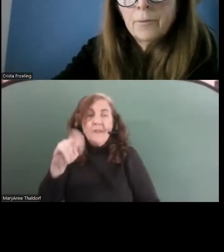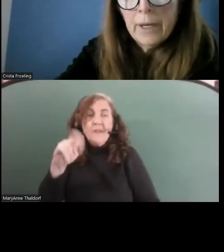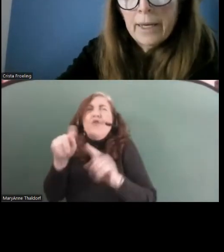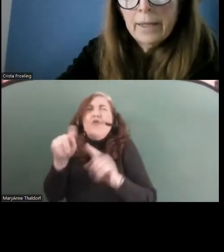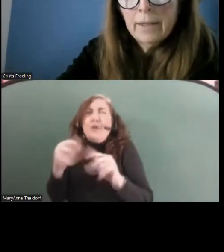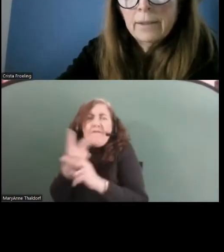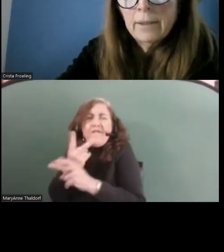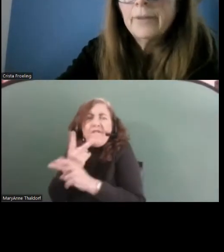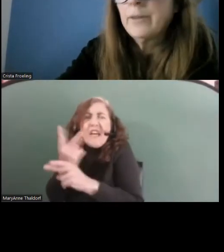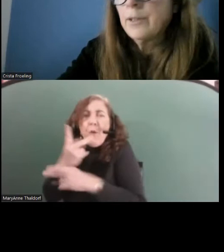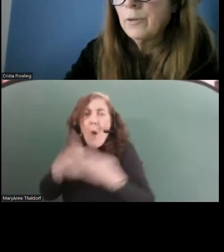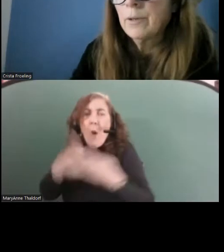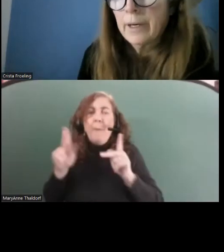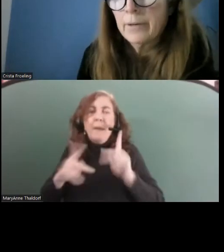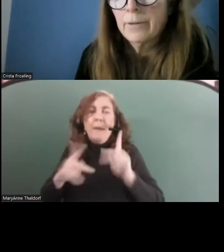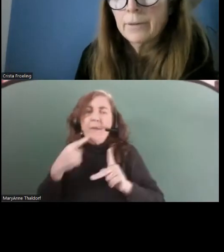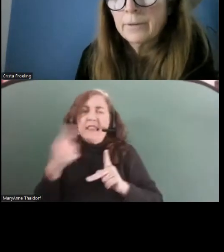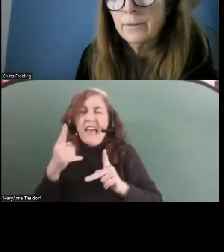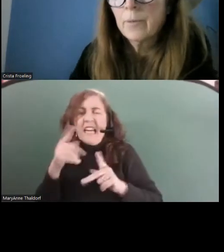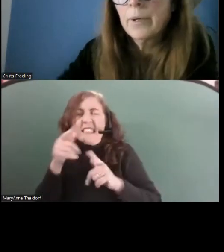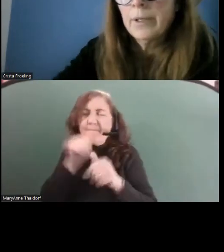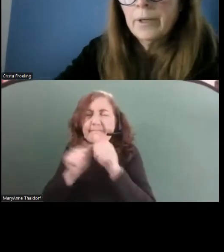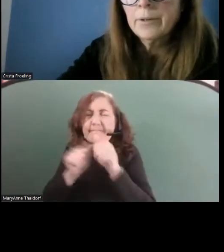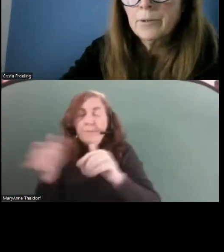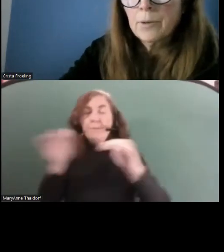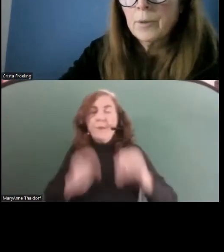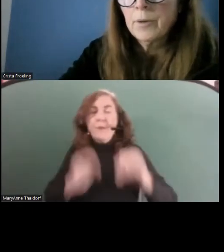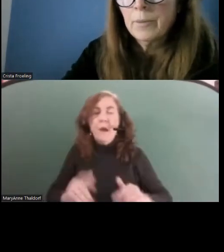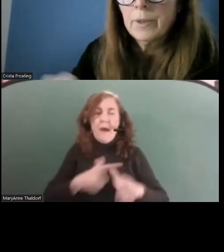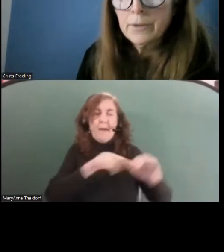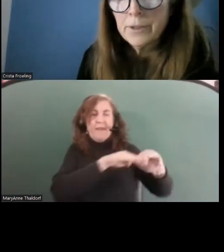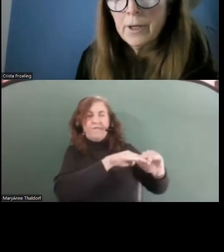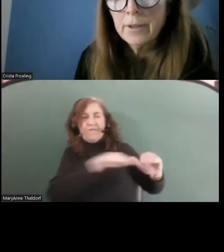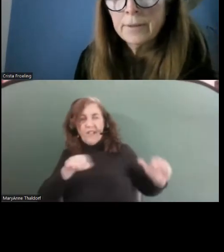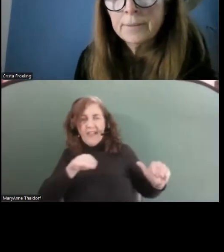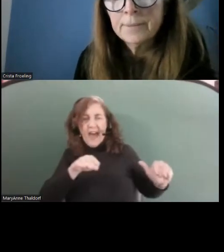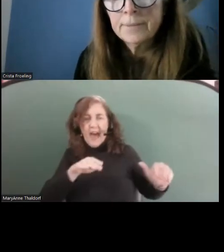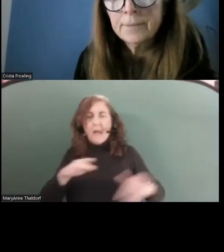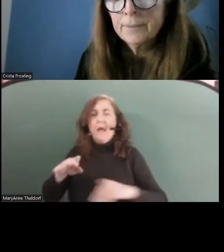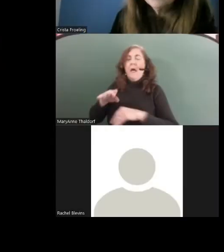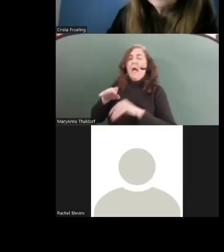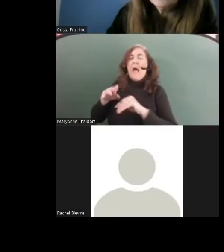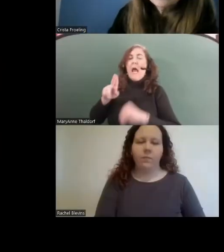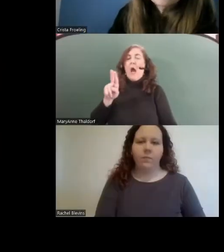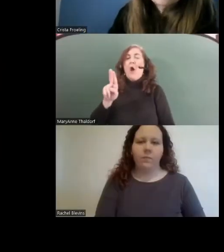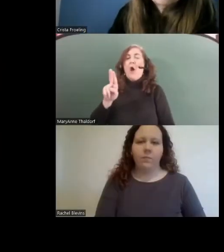then the flat, and then the unilateral, where one ear is normal and one ear is not.